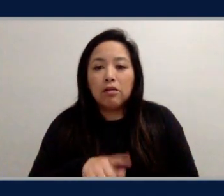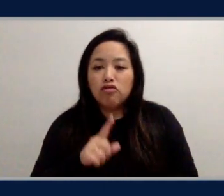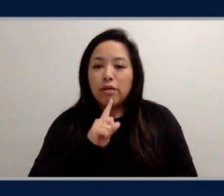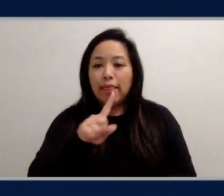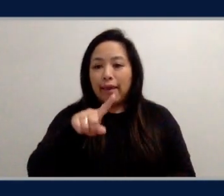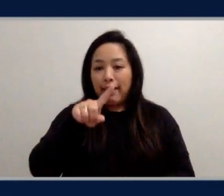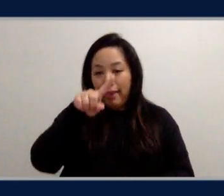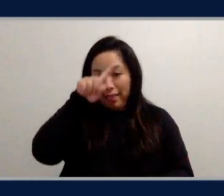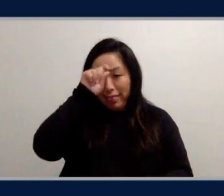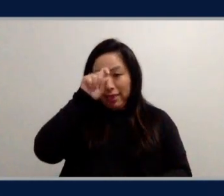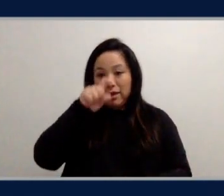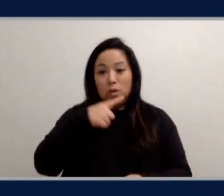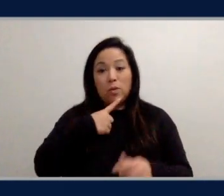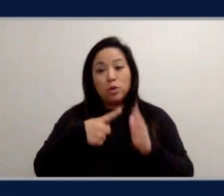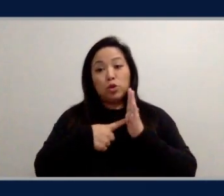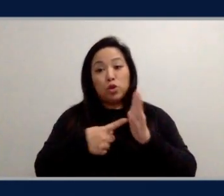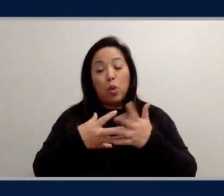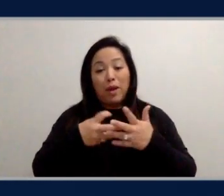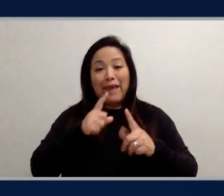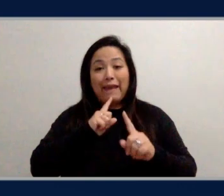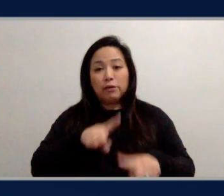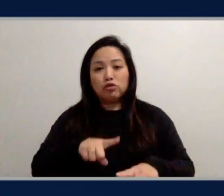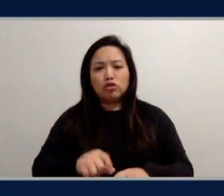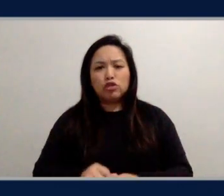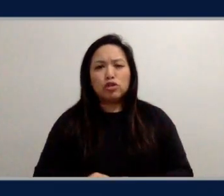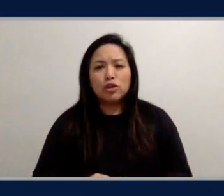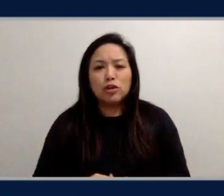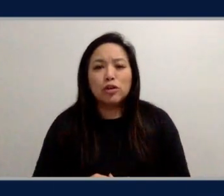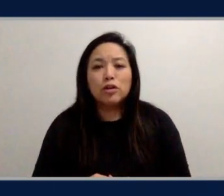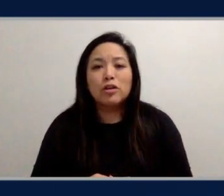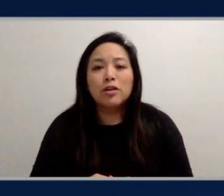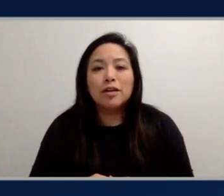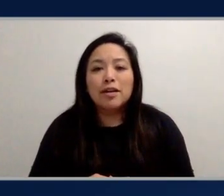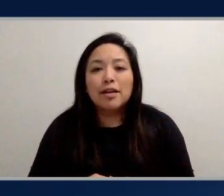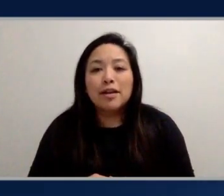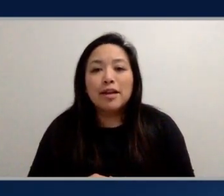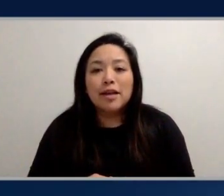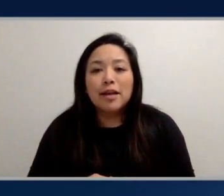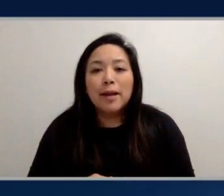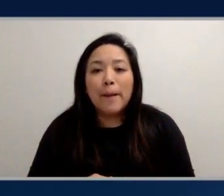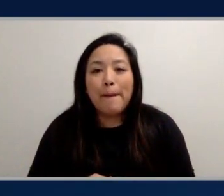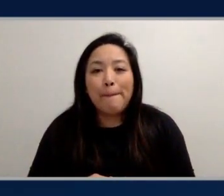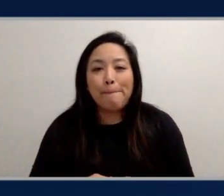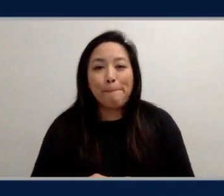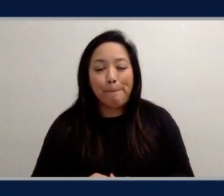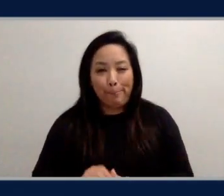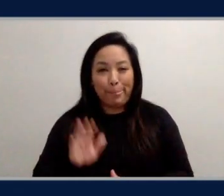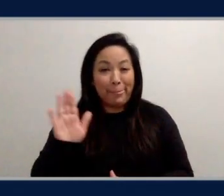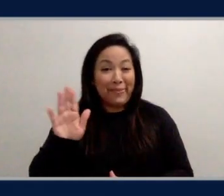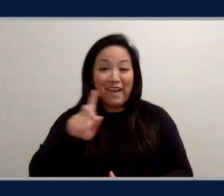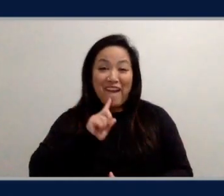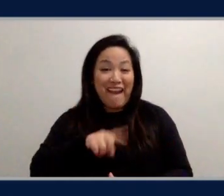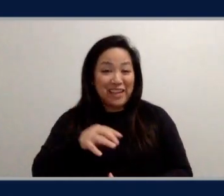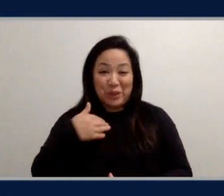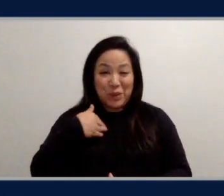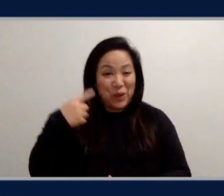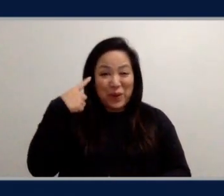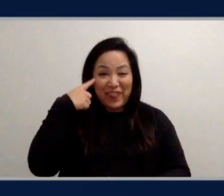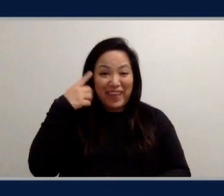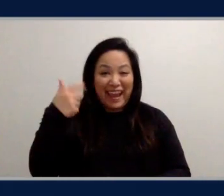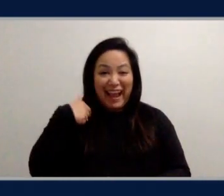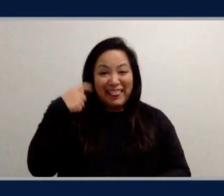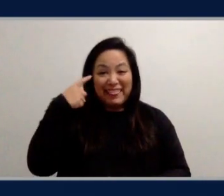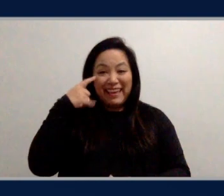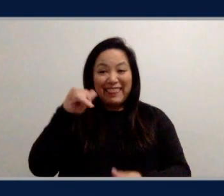we reveal the answer? No, wait, there's no answer. There's whatever is this is important their to you, answer. Todd. This is them. I thought it was like a trivia